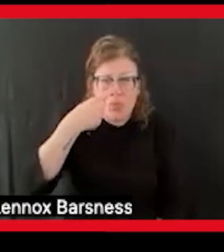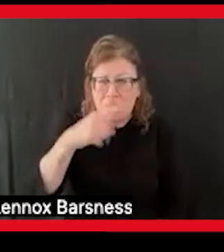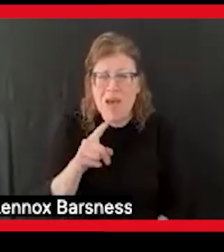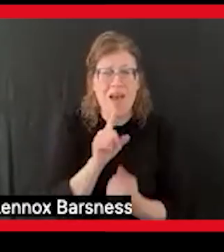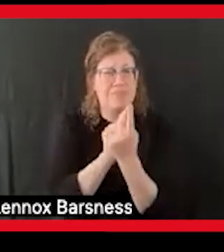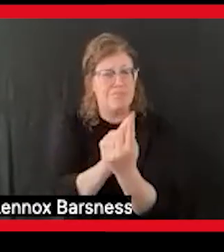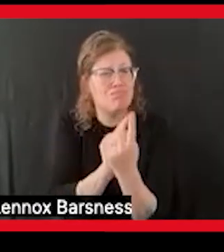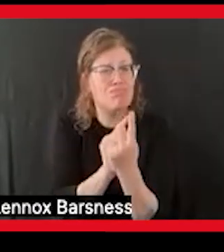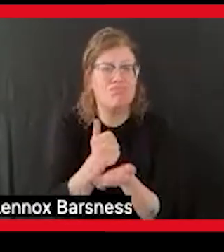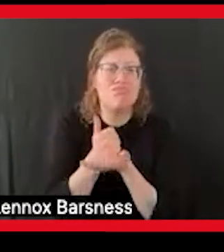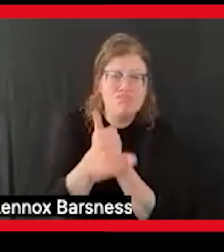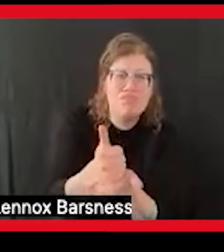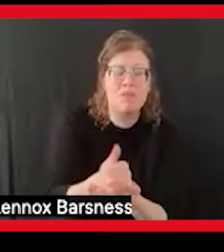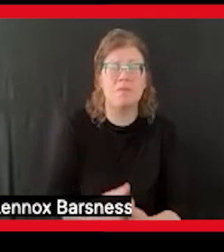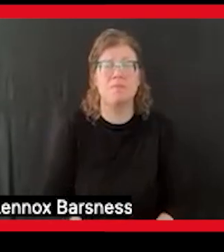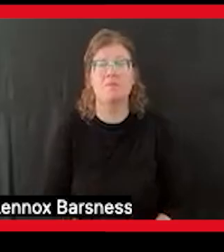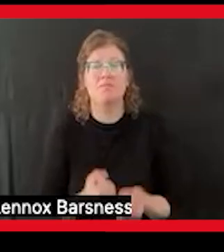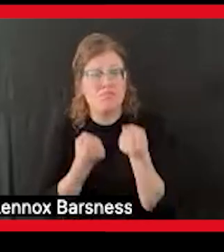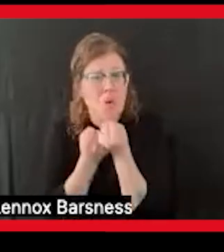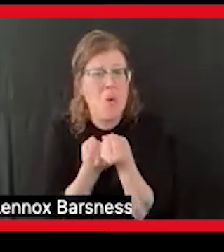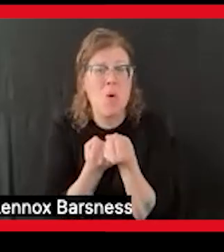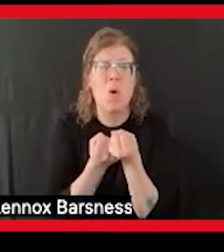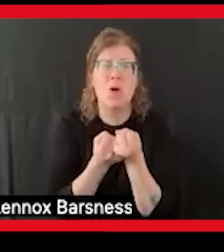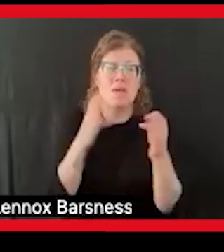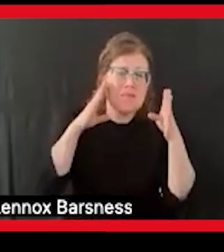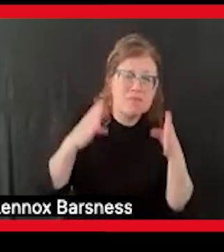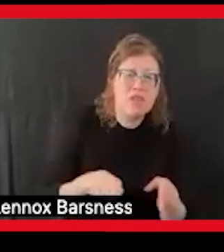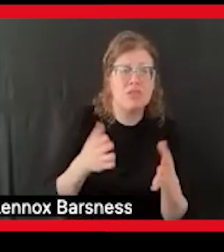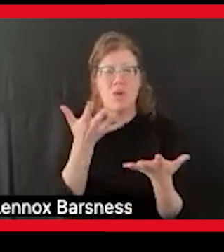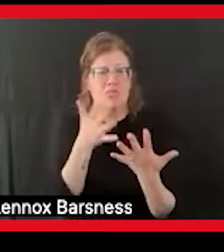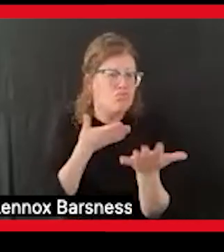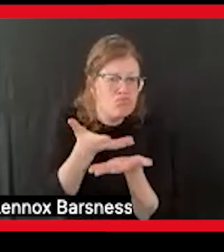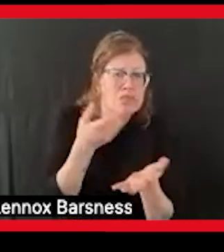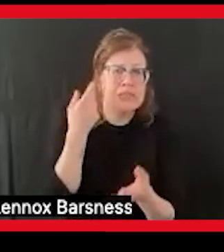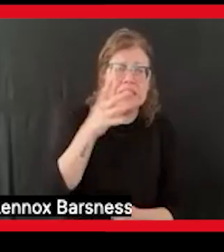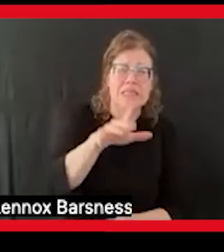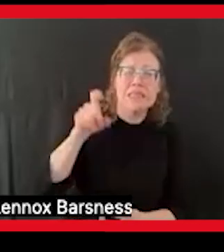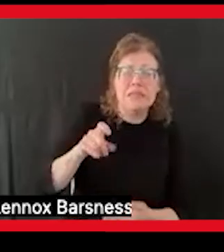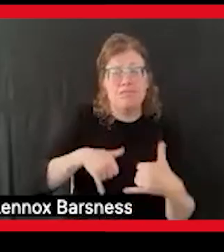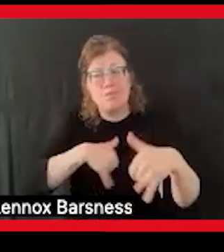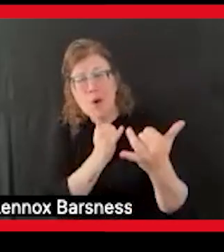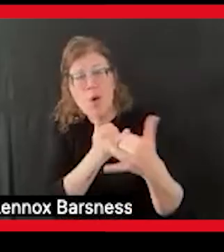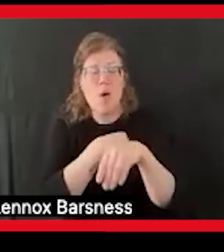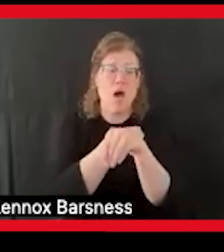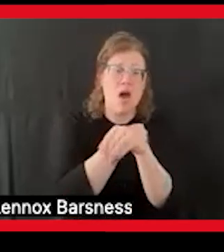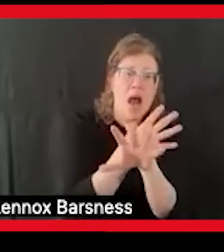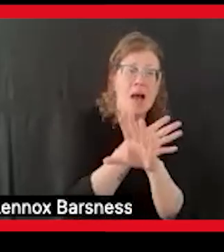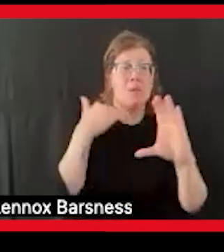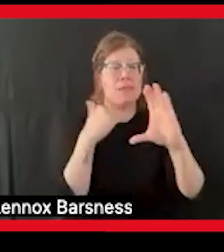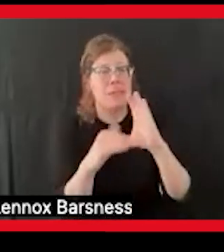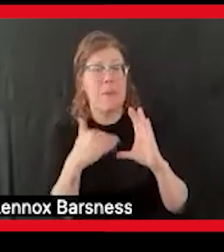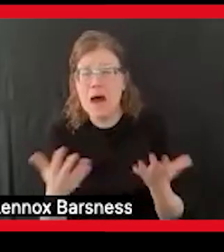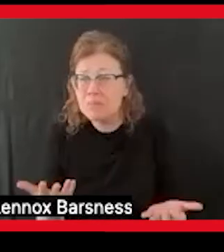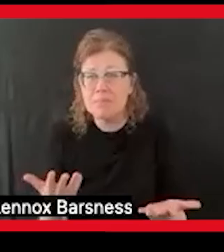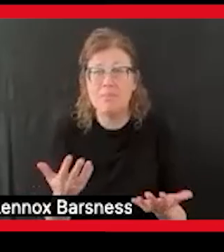You may receive accessibility support and still choose not to apply to this program, and that is okay. But if you need help